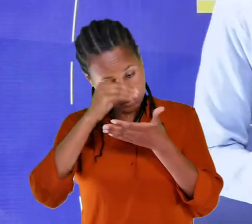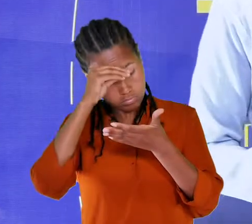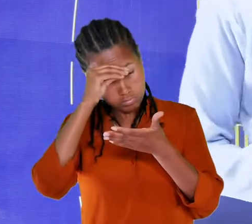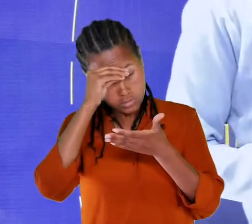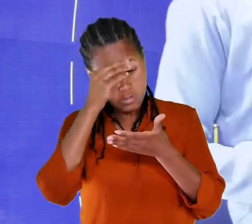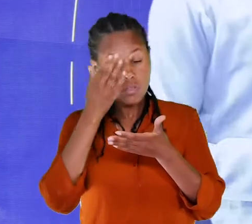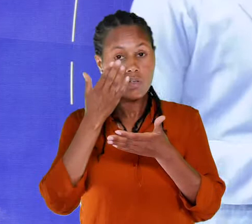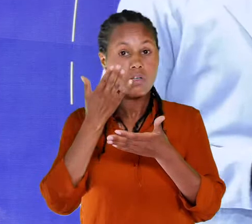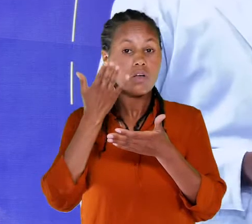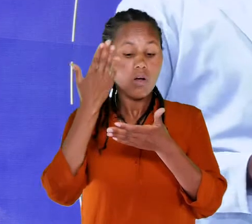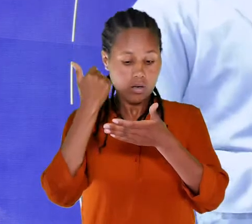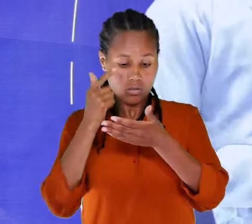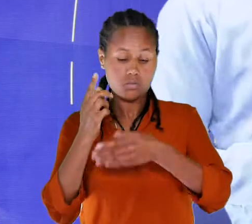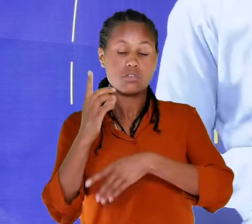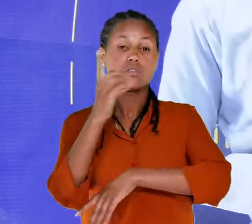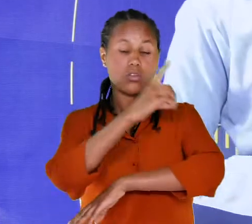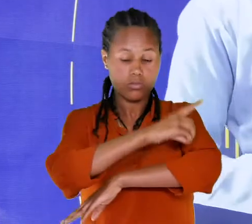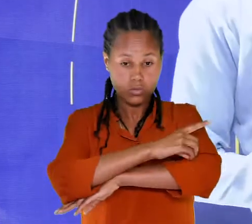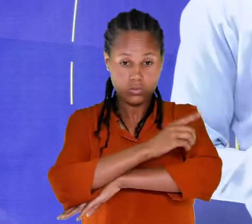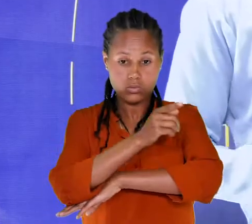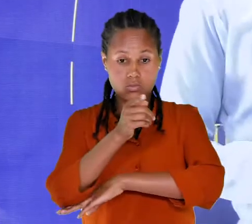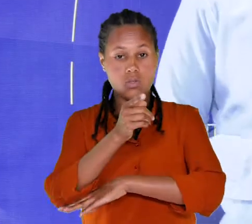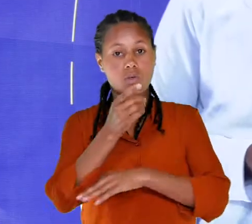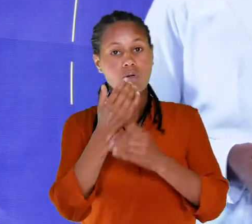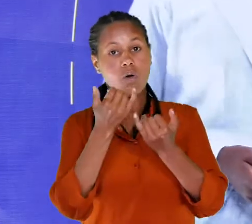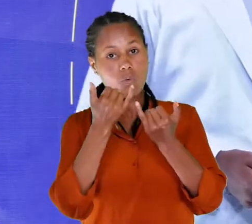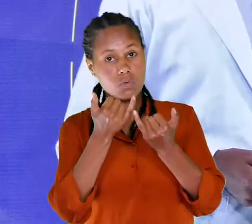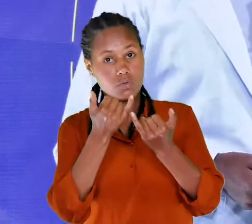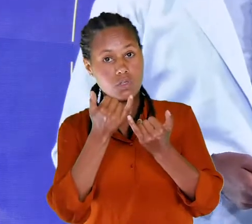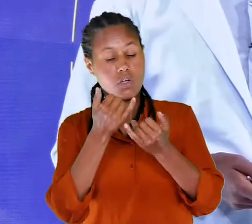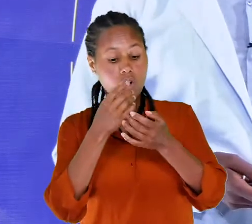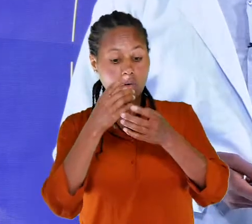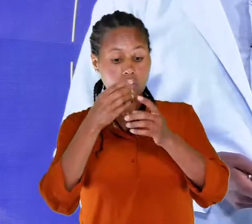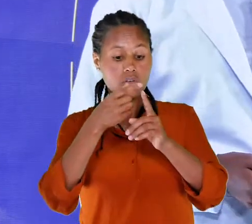Last day we learned about days of the week.